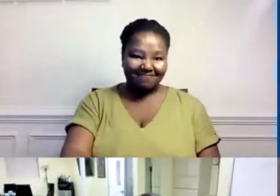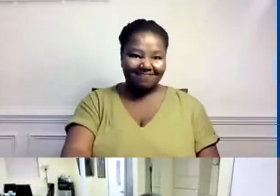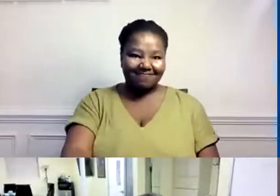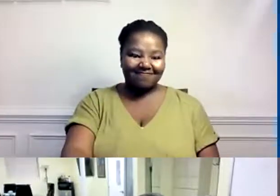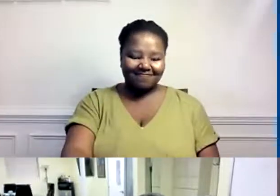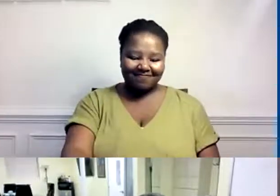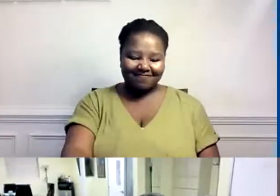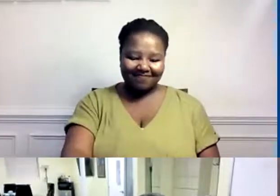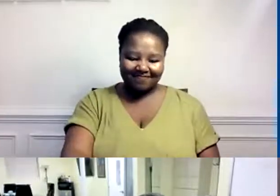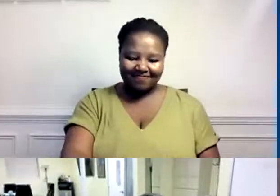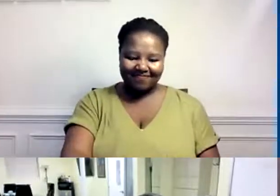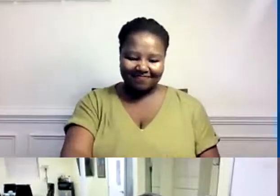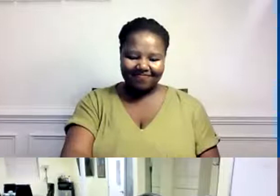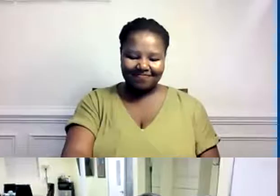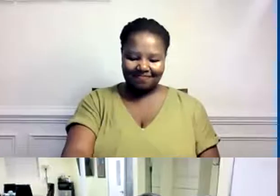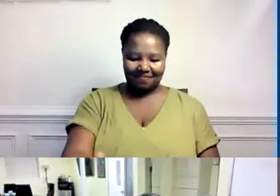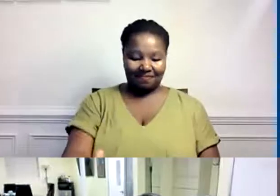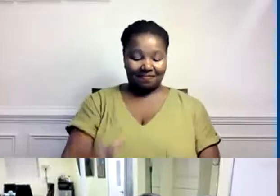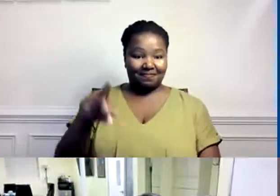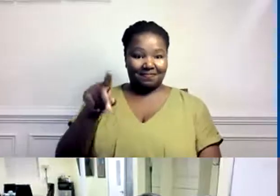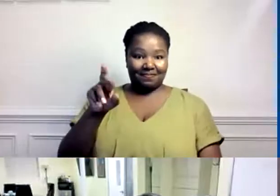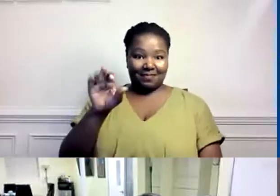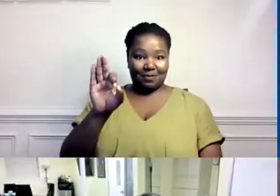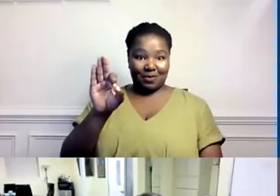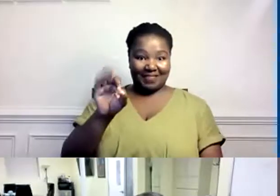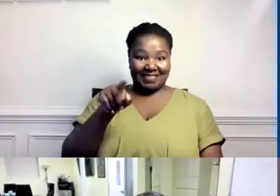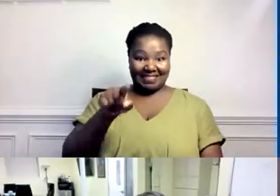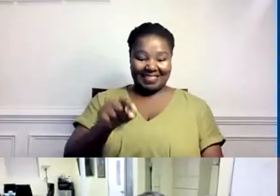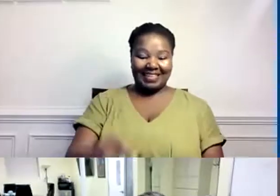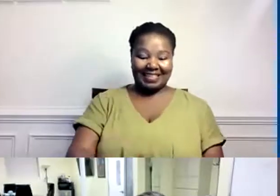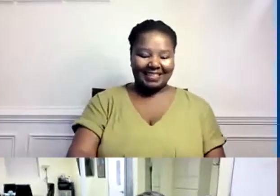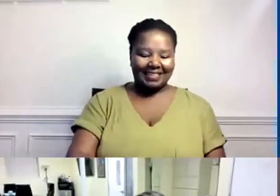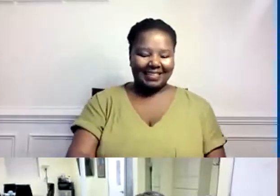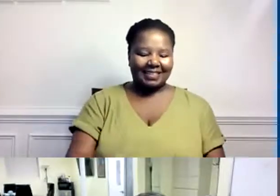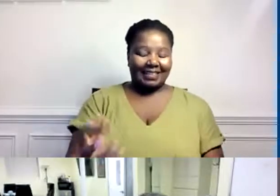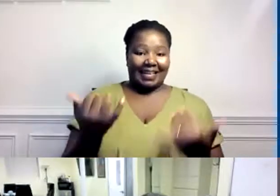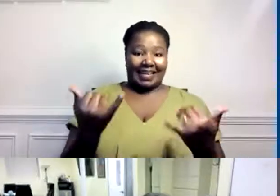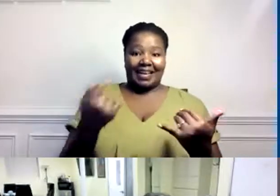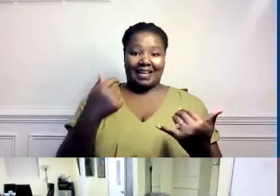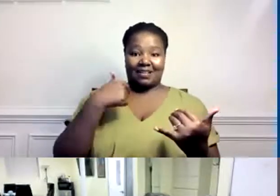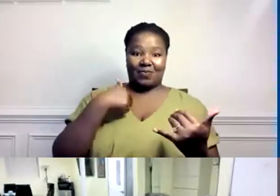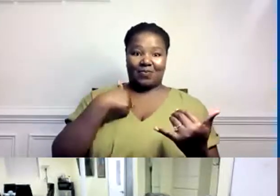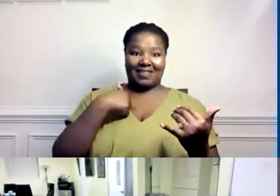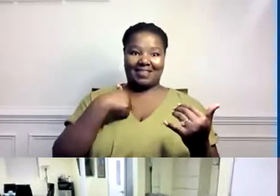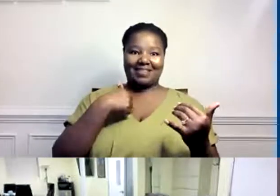Well, I think Professor Collins Bride, as clinicians,